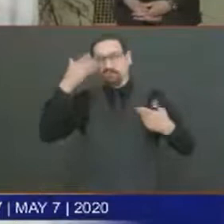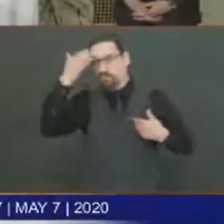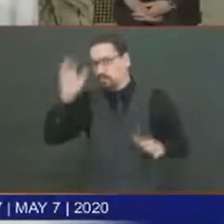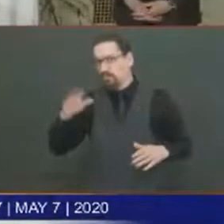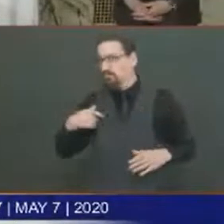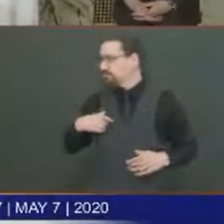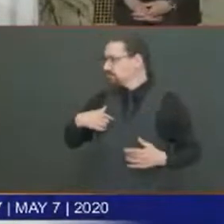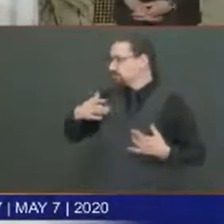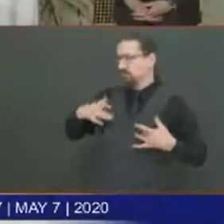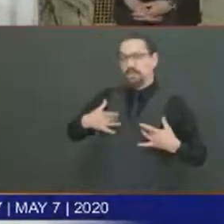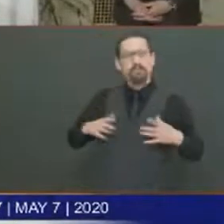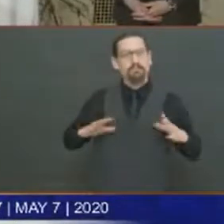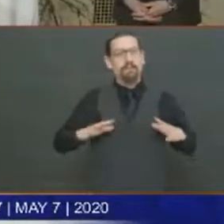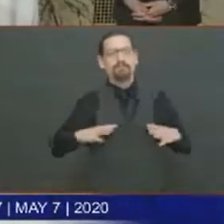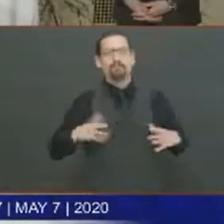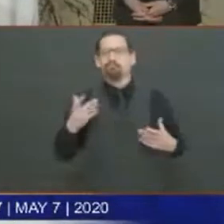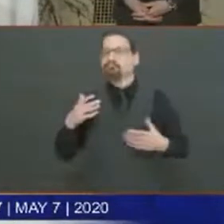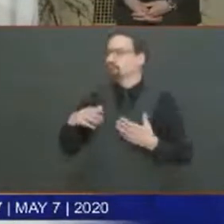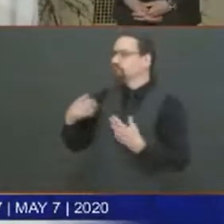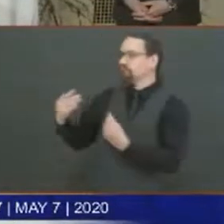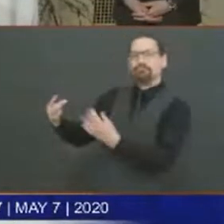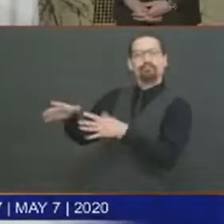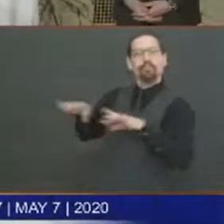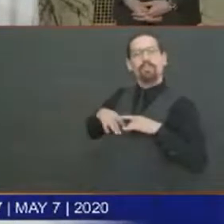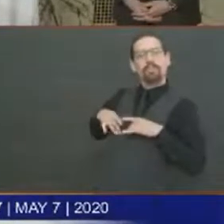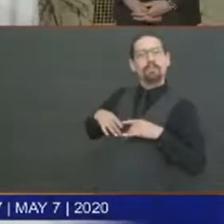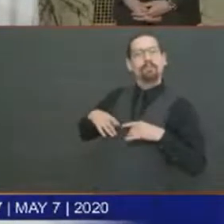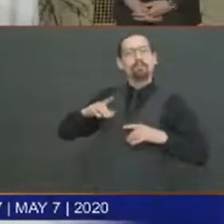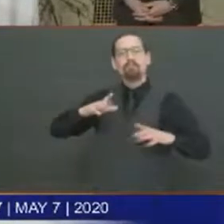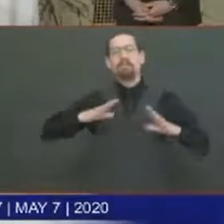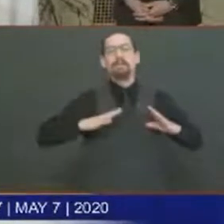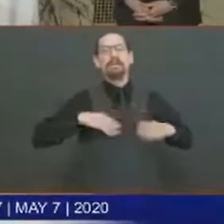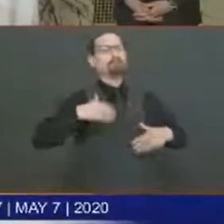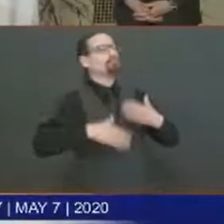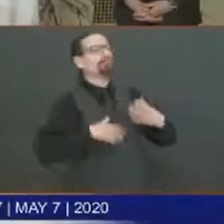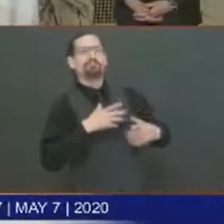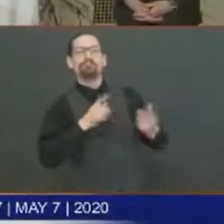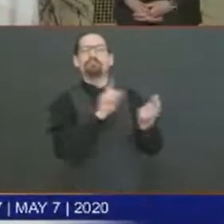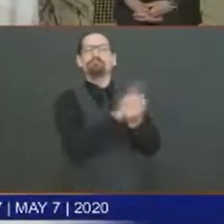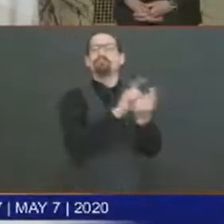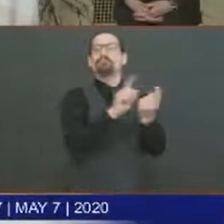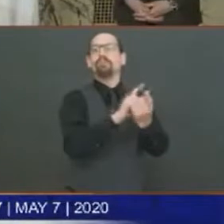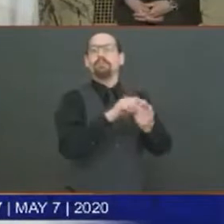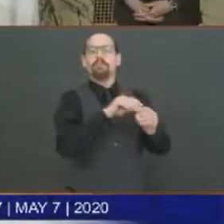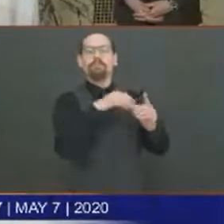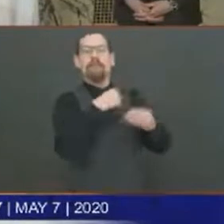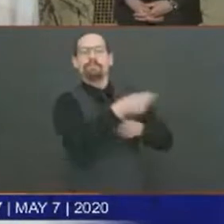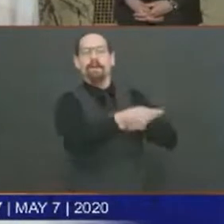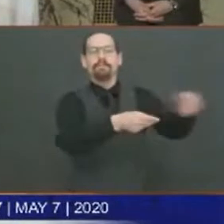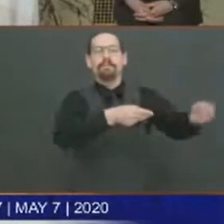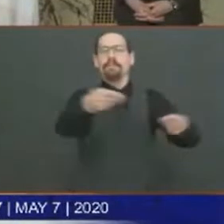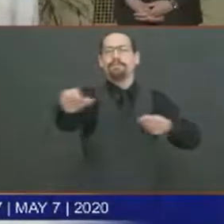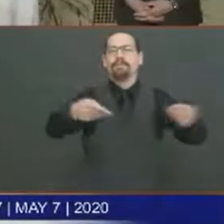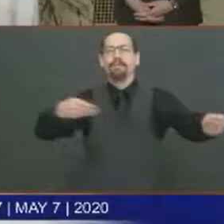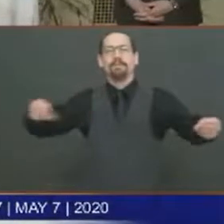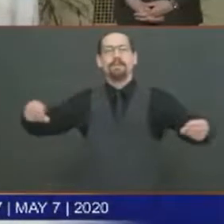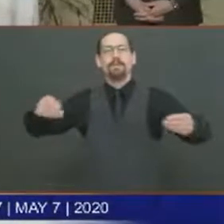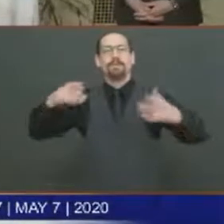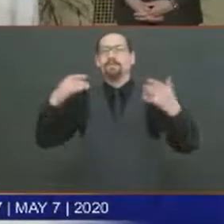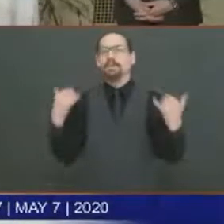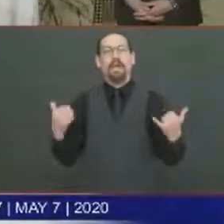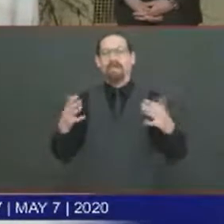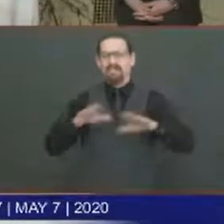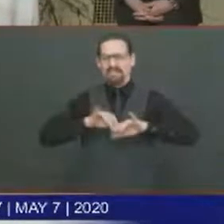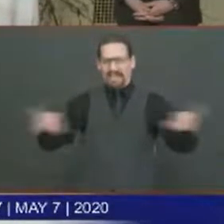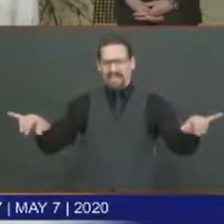confident that you will be able to follow this in a way that allows us to continue to turn the dial